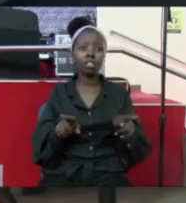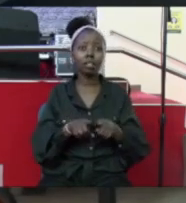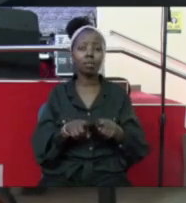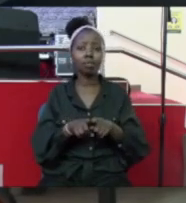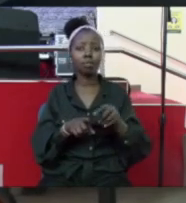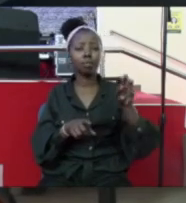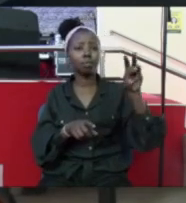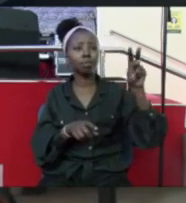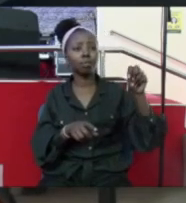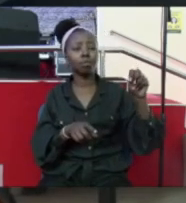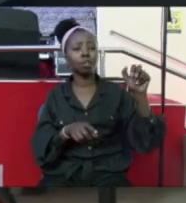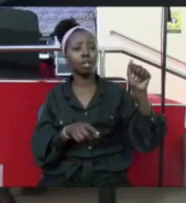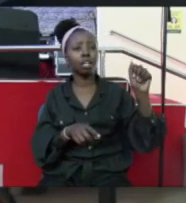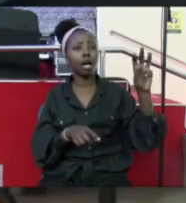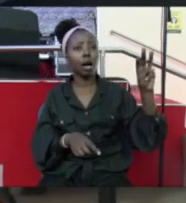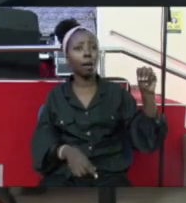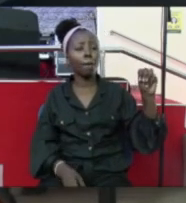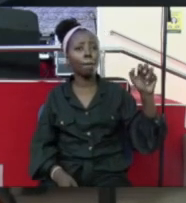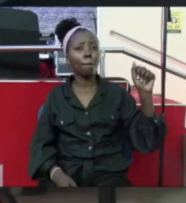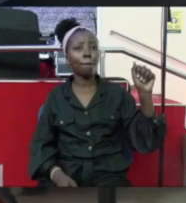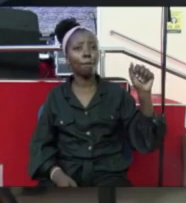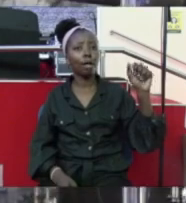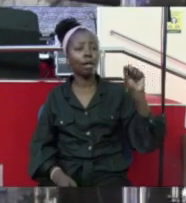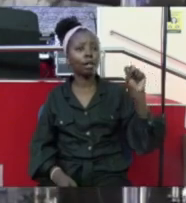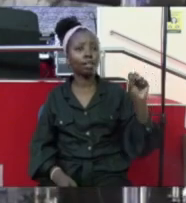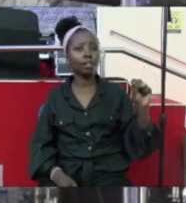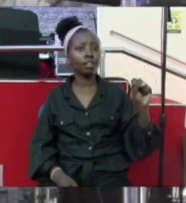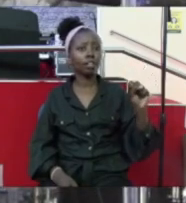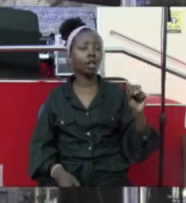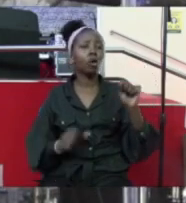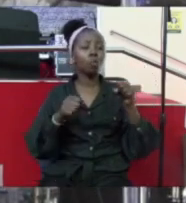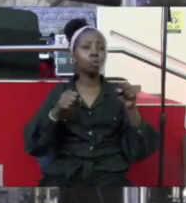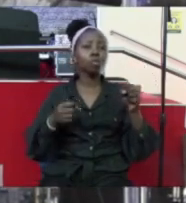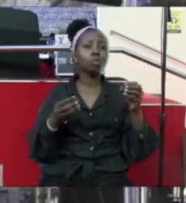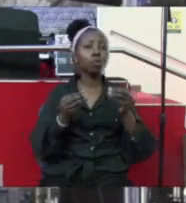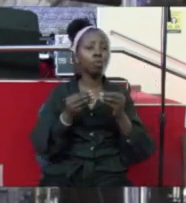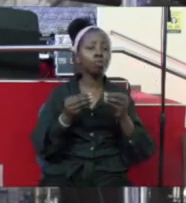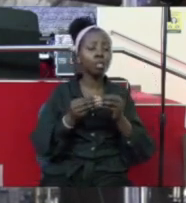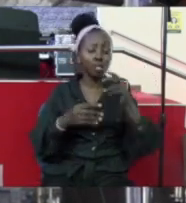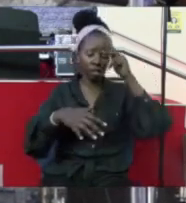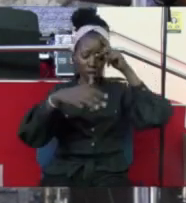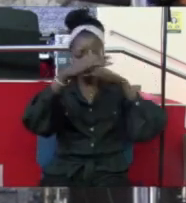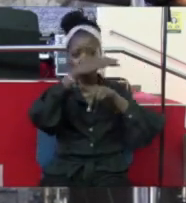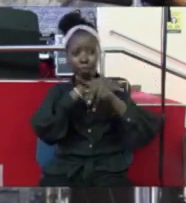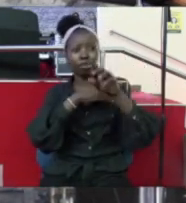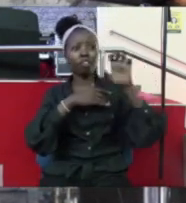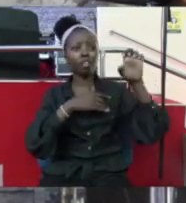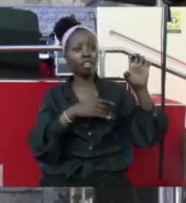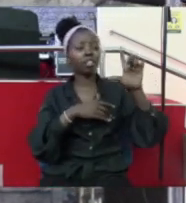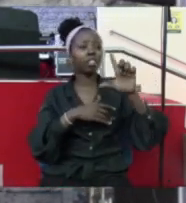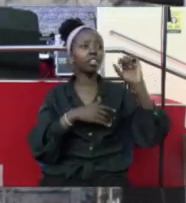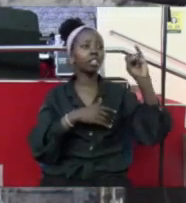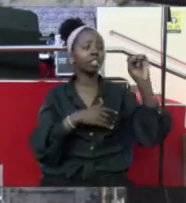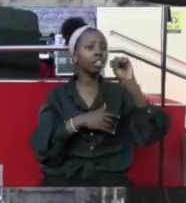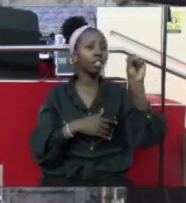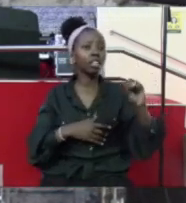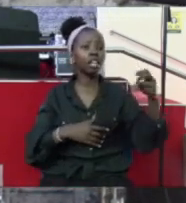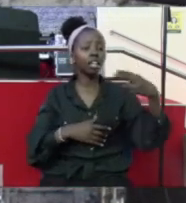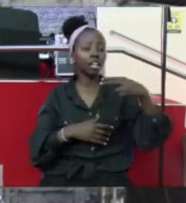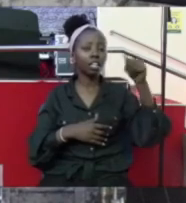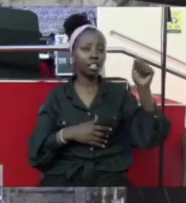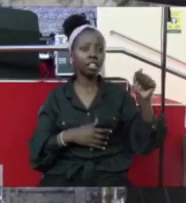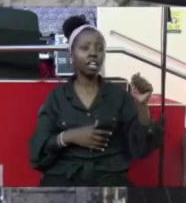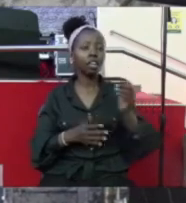to meet prophet Elisha because of just a house girl. Aliweza kukutana na nabii Elijah kwa sababu ya msaidizi pale